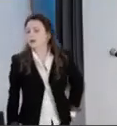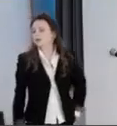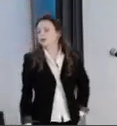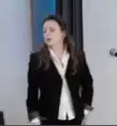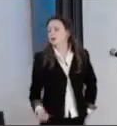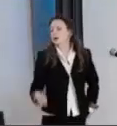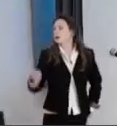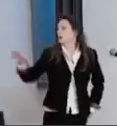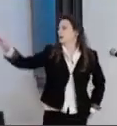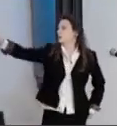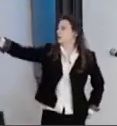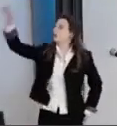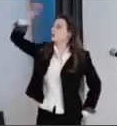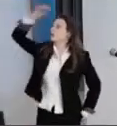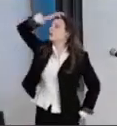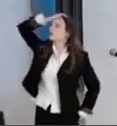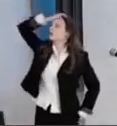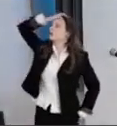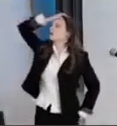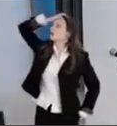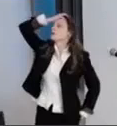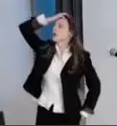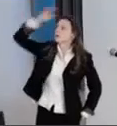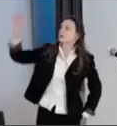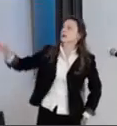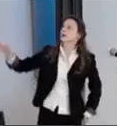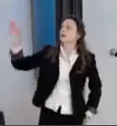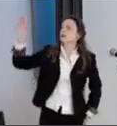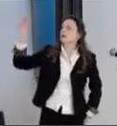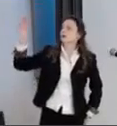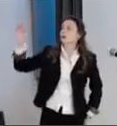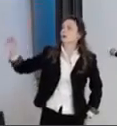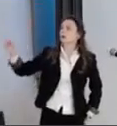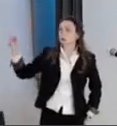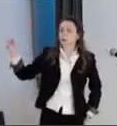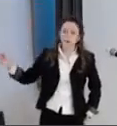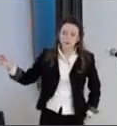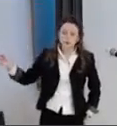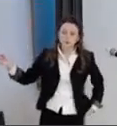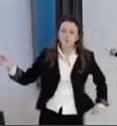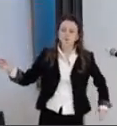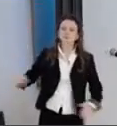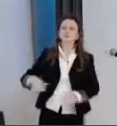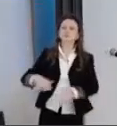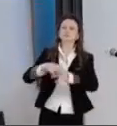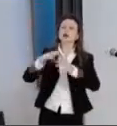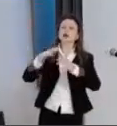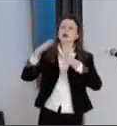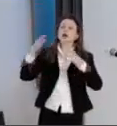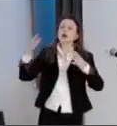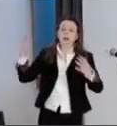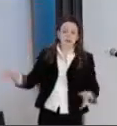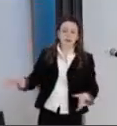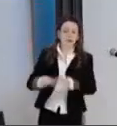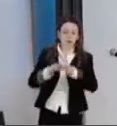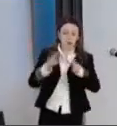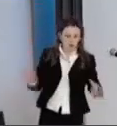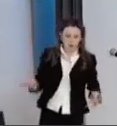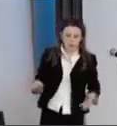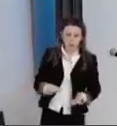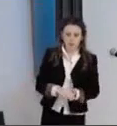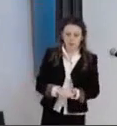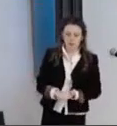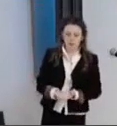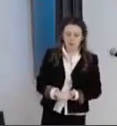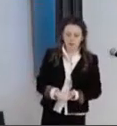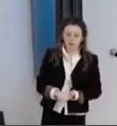this is by design because here I'm drawing on the website of the Victoria and Albert Museum that has a section